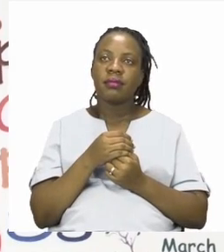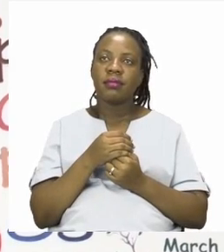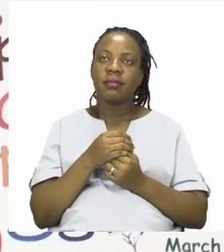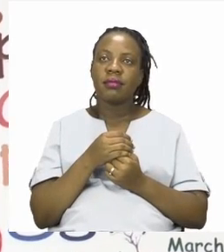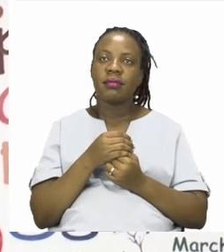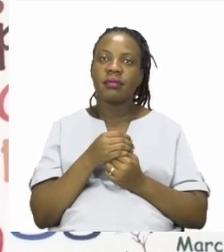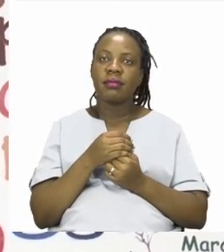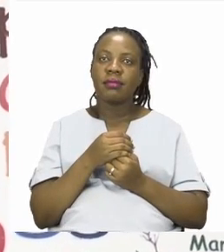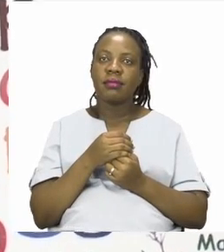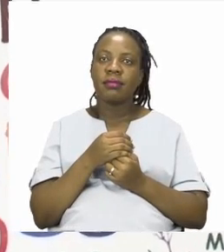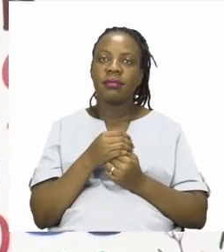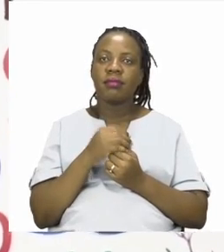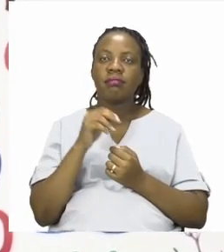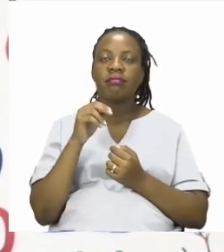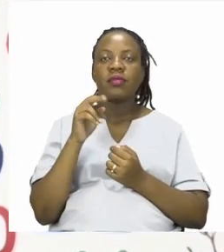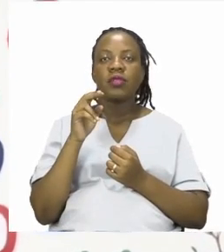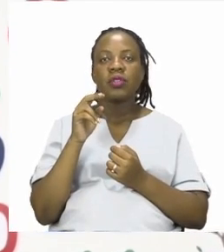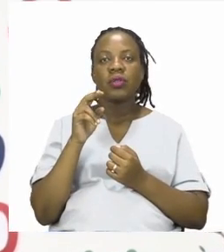you have to shade